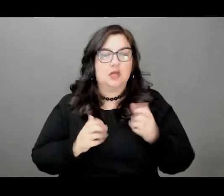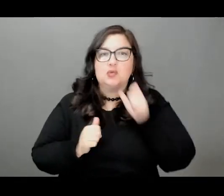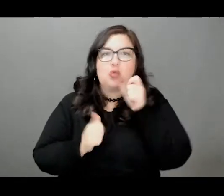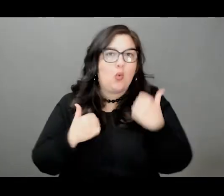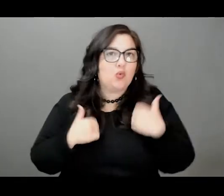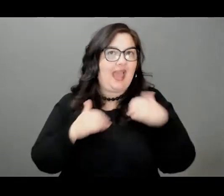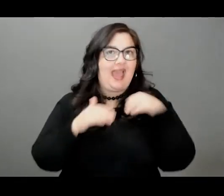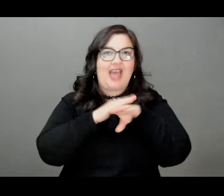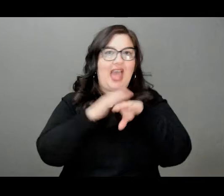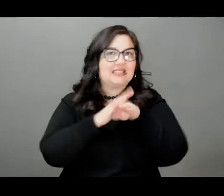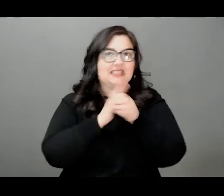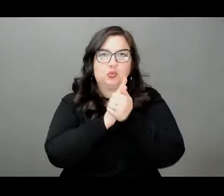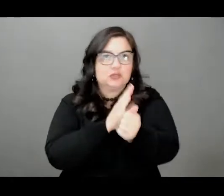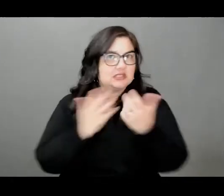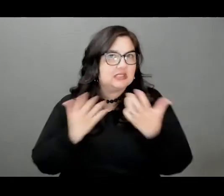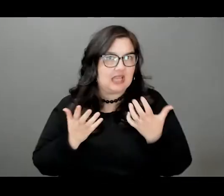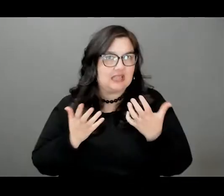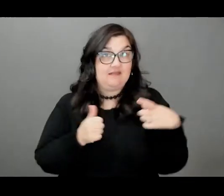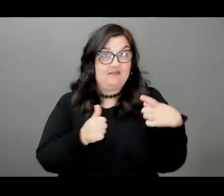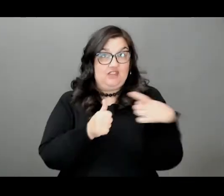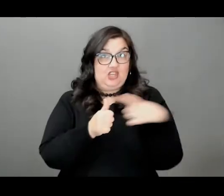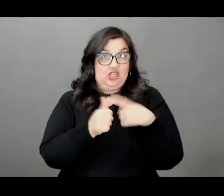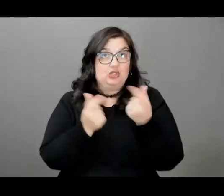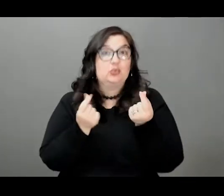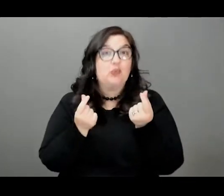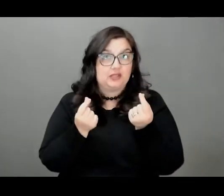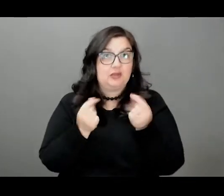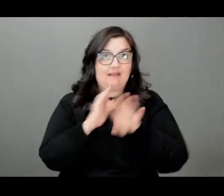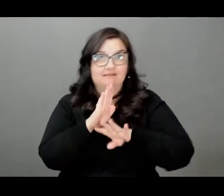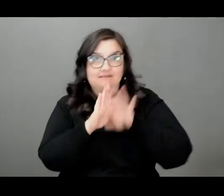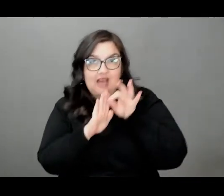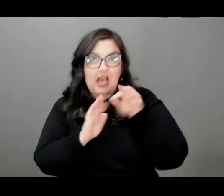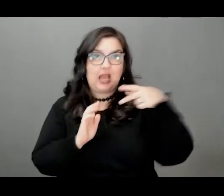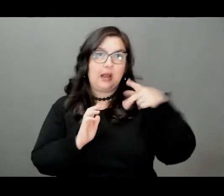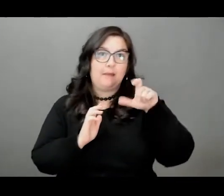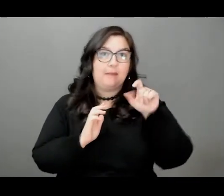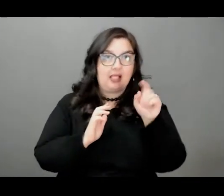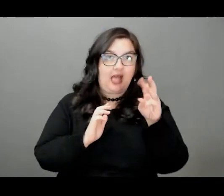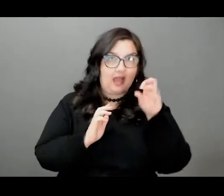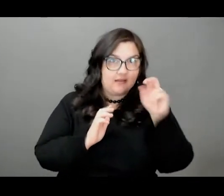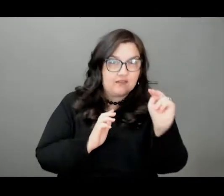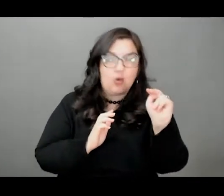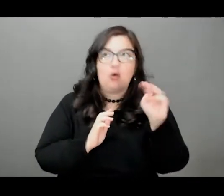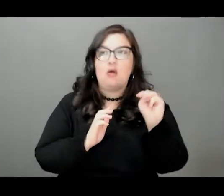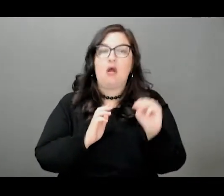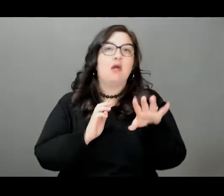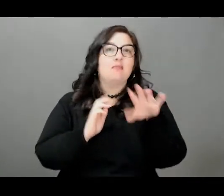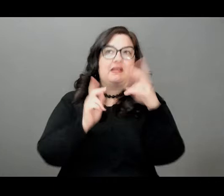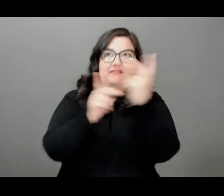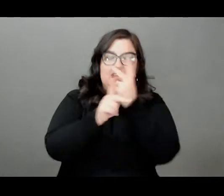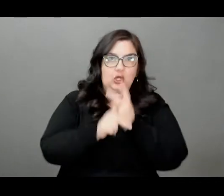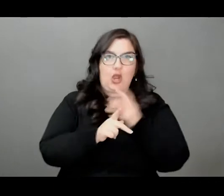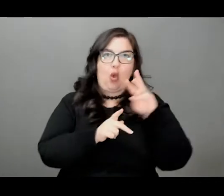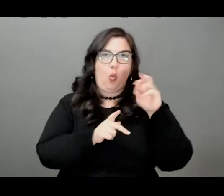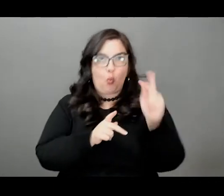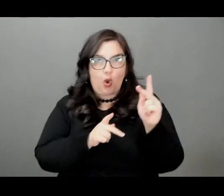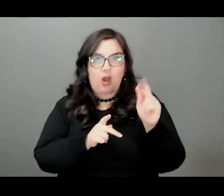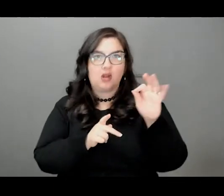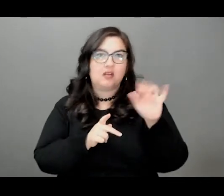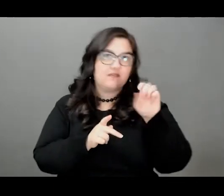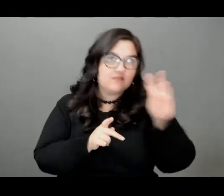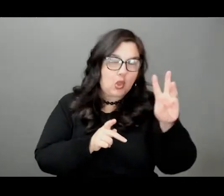some of the challenges which they face is these, they don't have access to these skills, right? They have to first find a